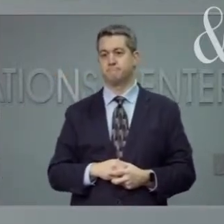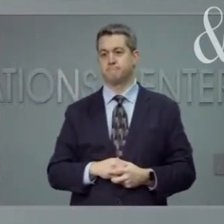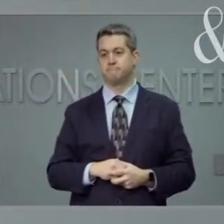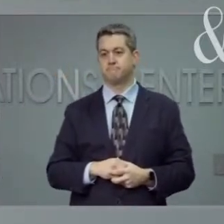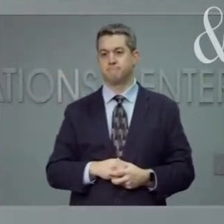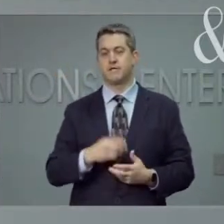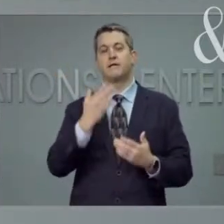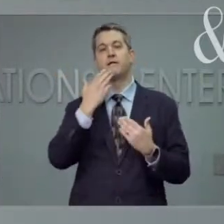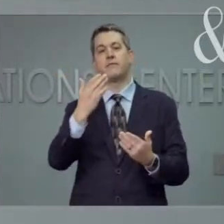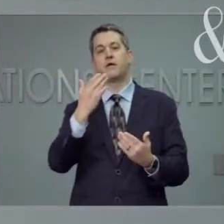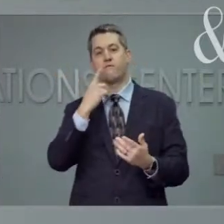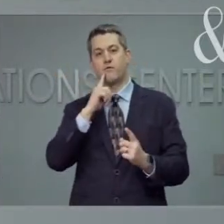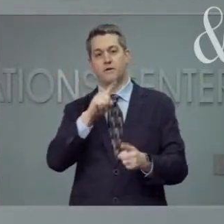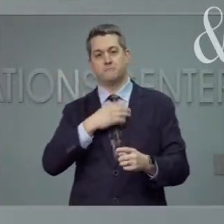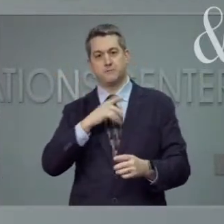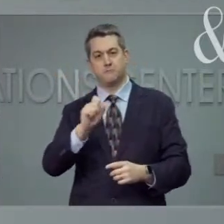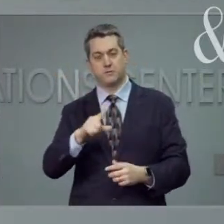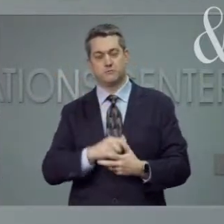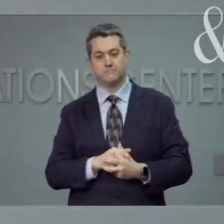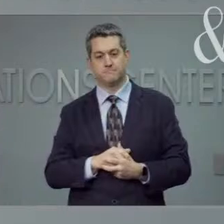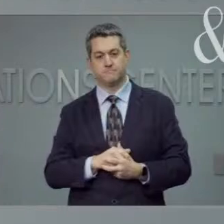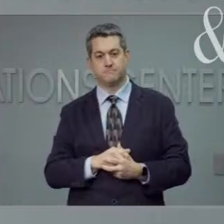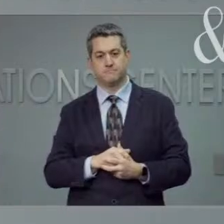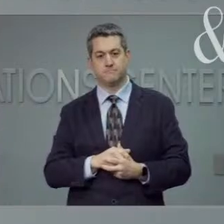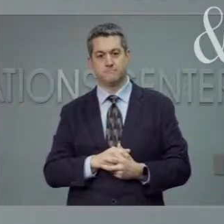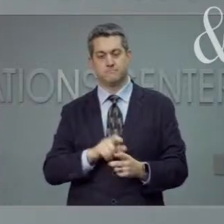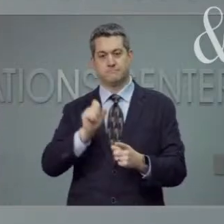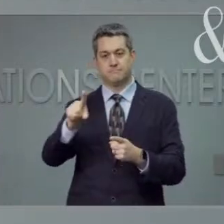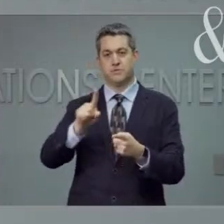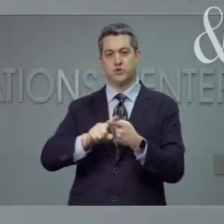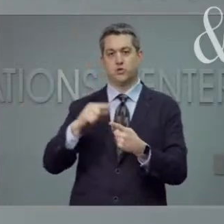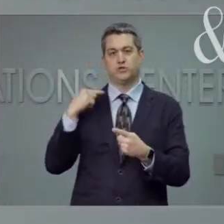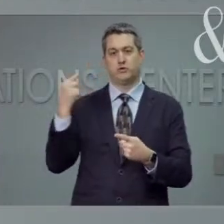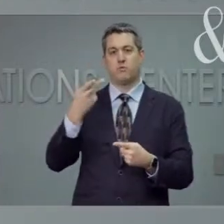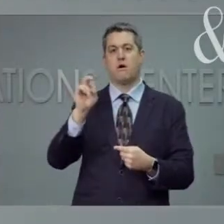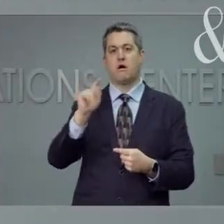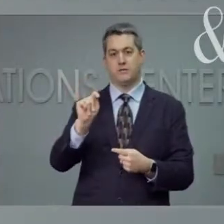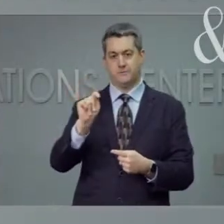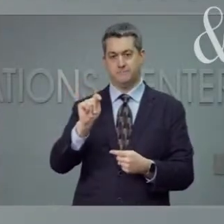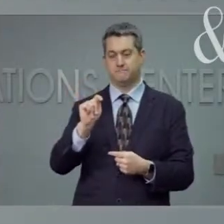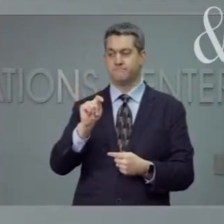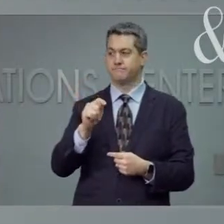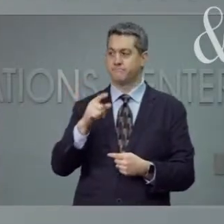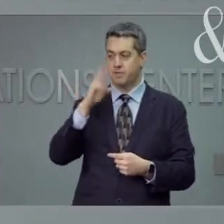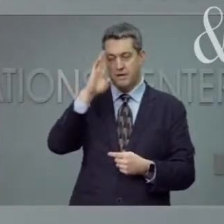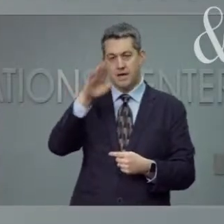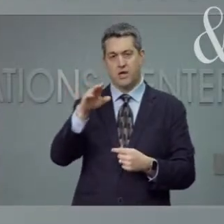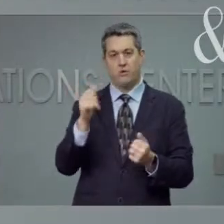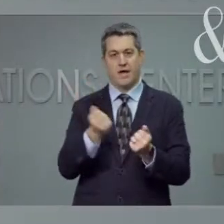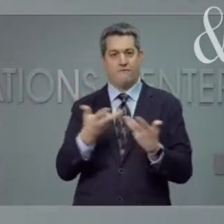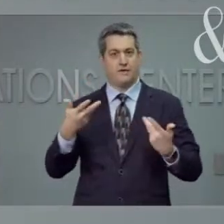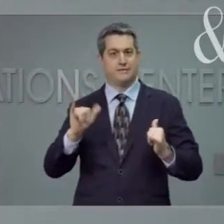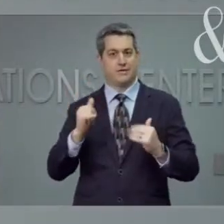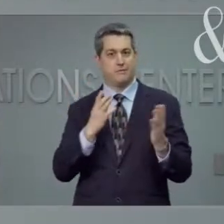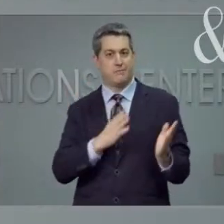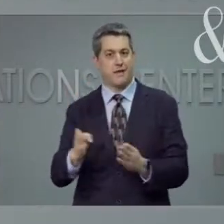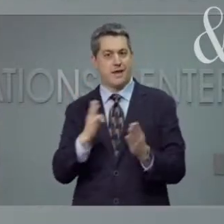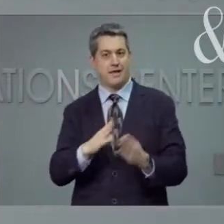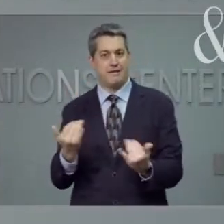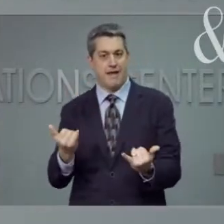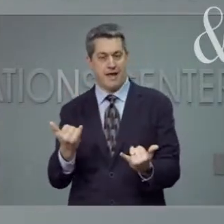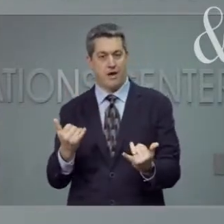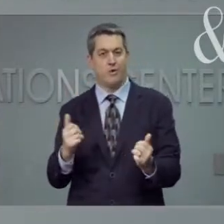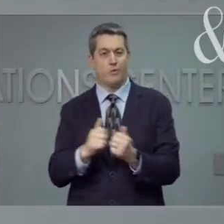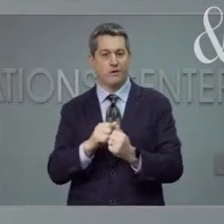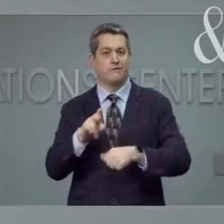Thank you for taking my question. This one is for General Hunt. Just curious, I know that everything is still in the planning stages right now